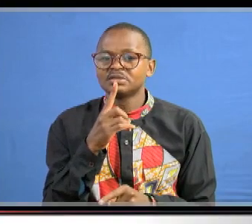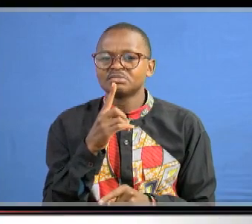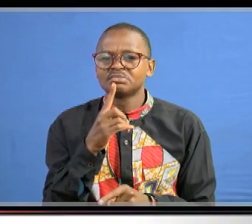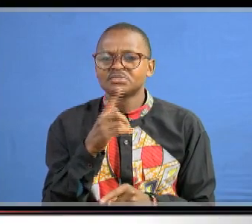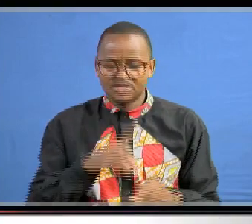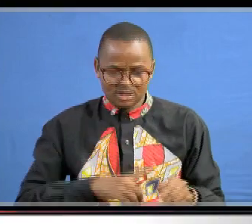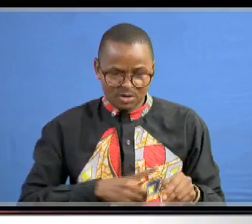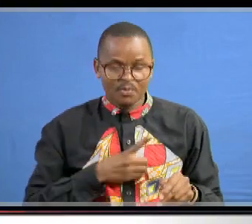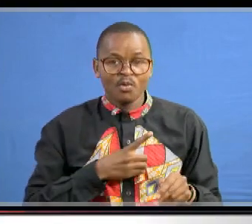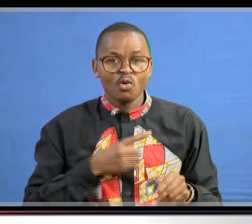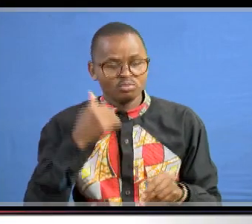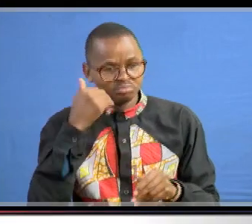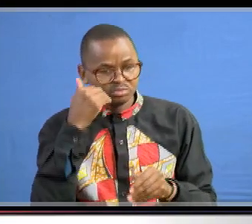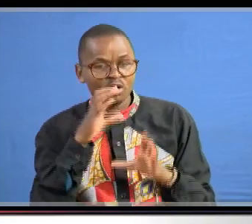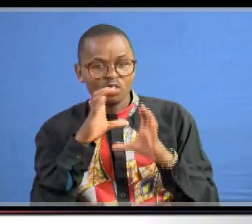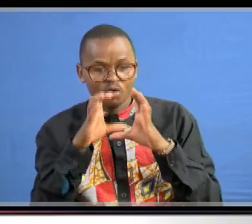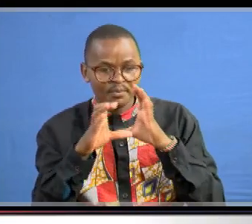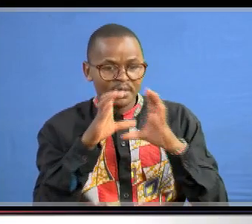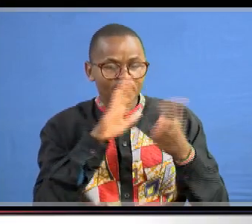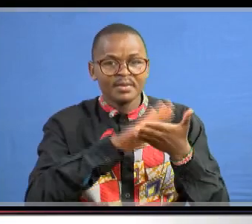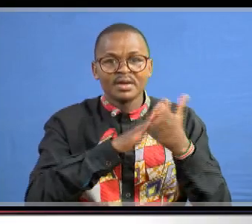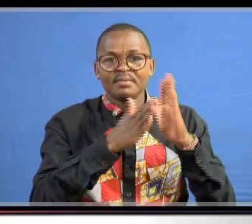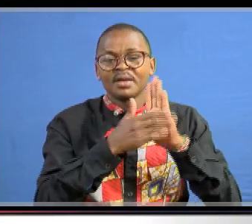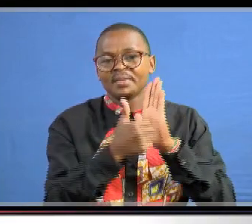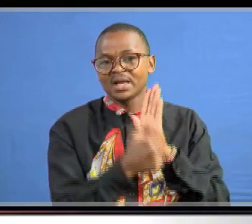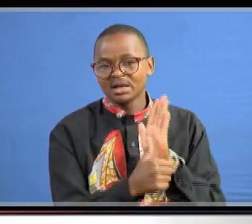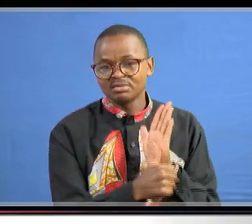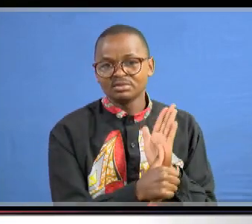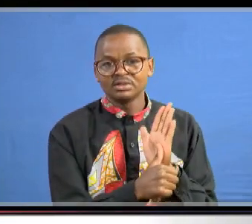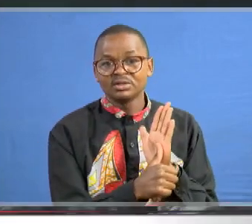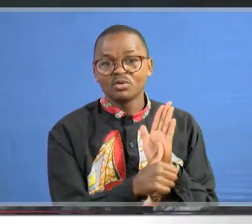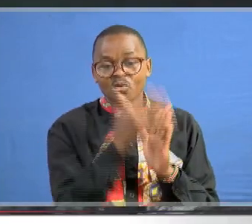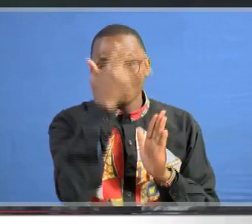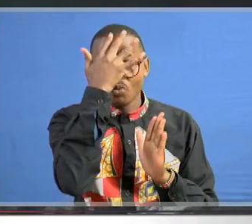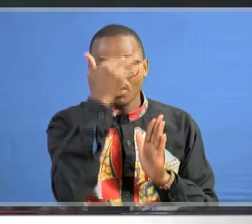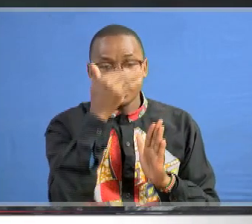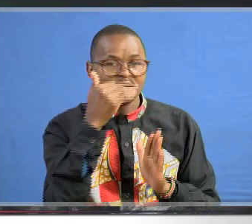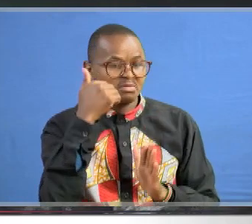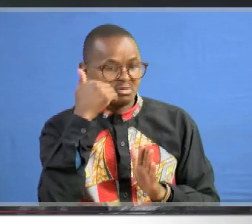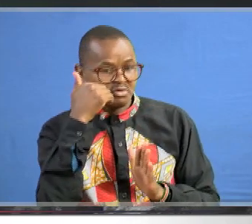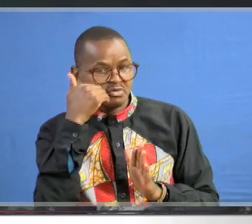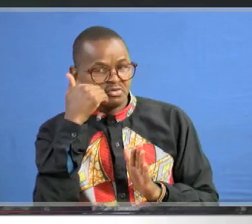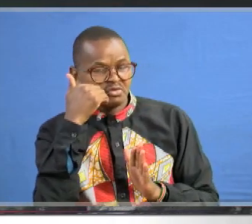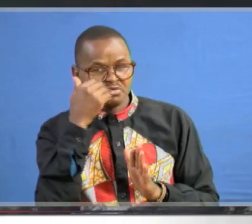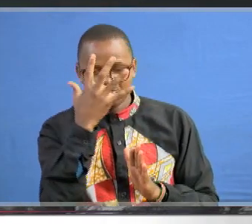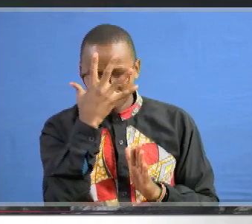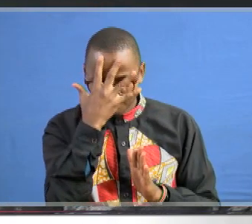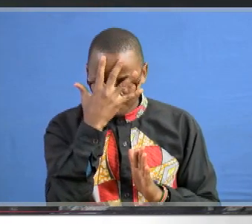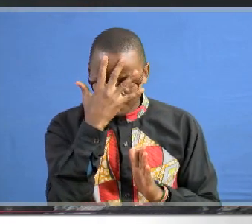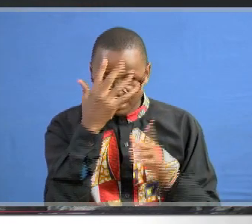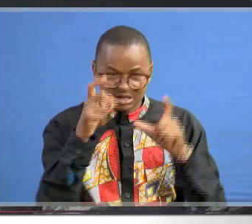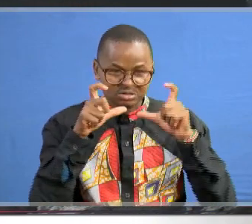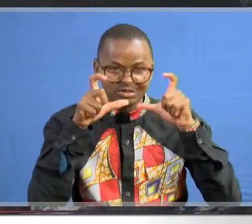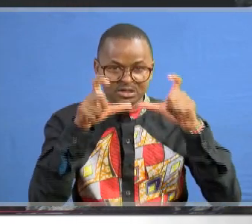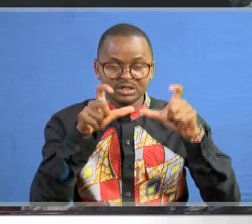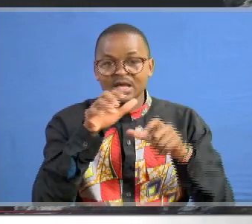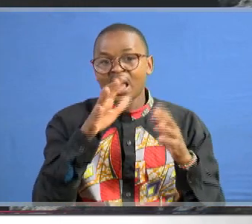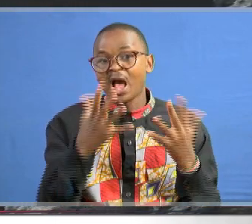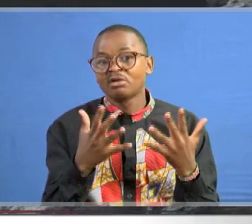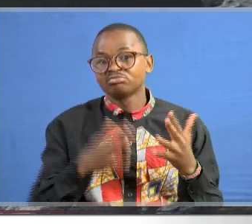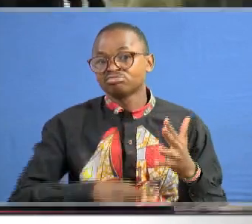depressed patients, communication becomes a problem since the patient feels embarrassed to express how they